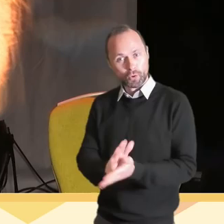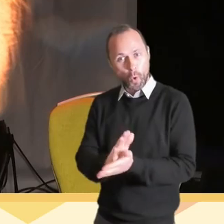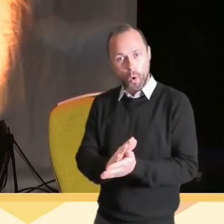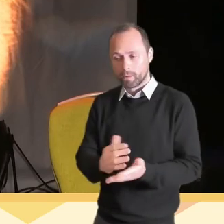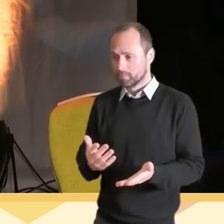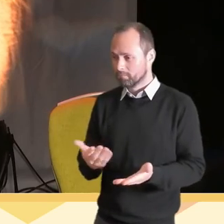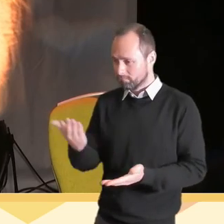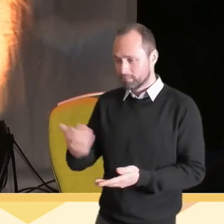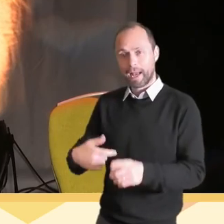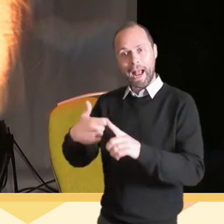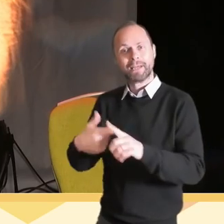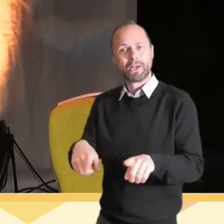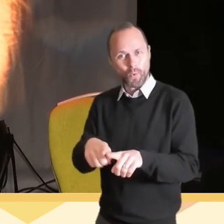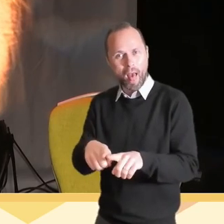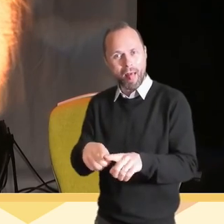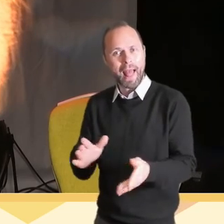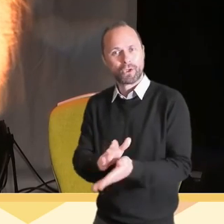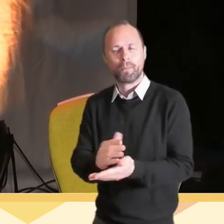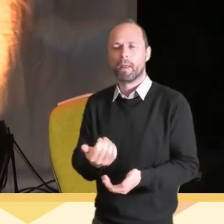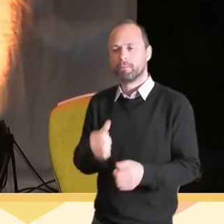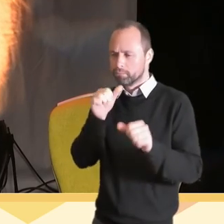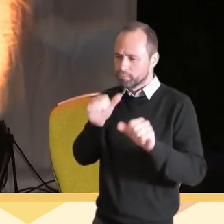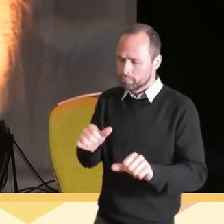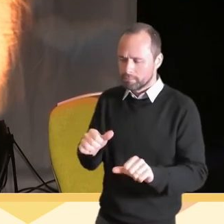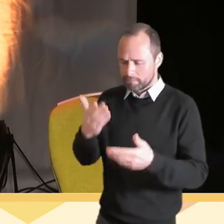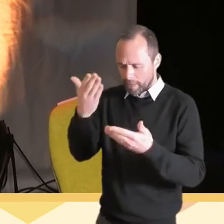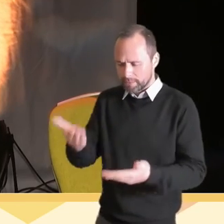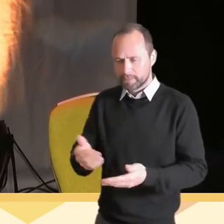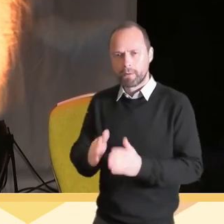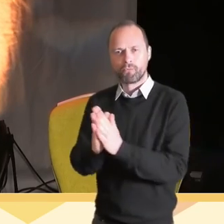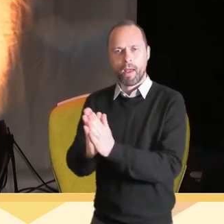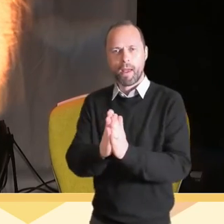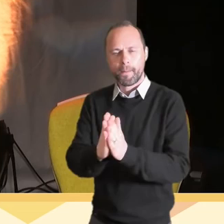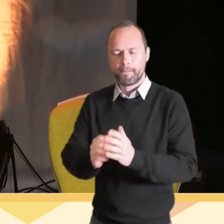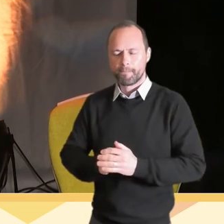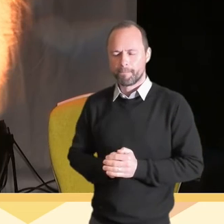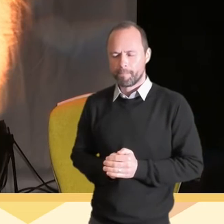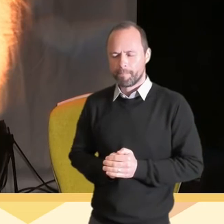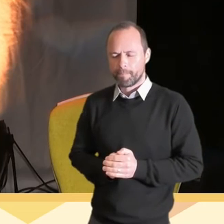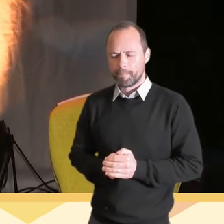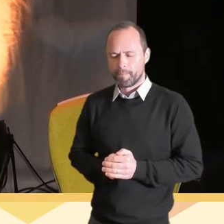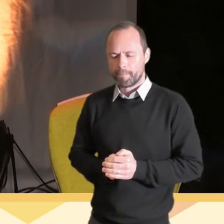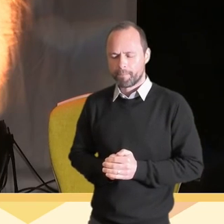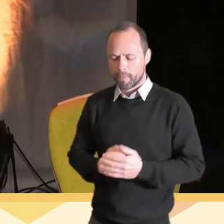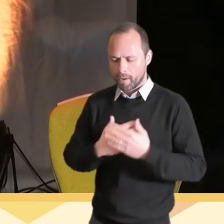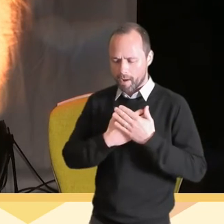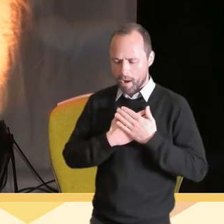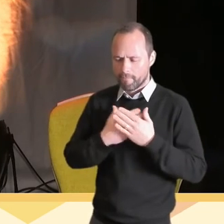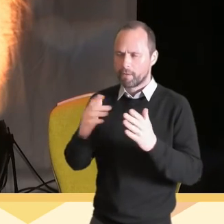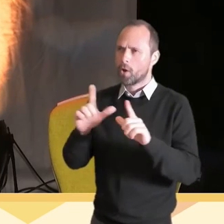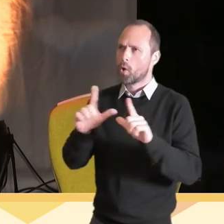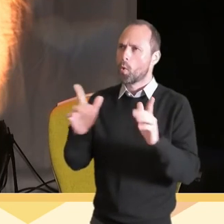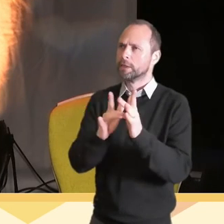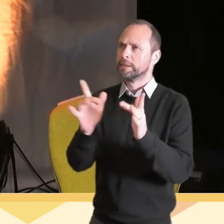well, I hope. So that's good. But can we just pray a blessing over you now? May the love of the Lord Jesus draw you